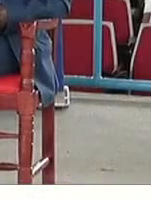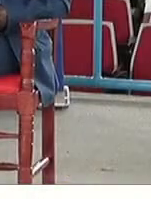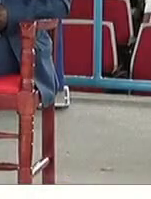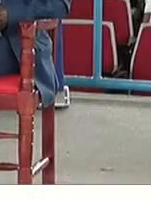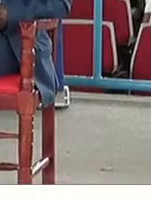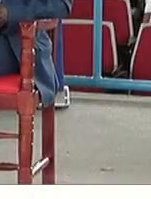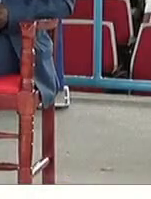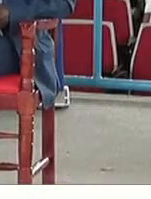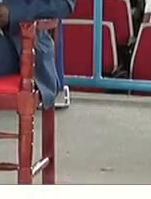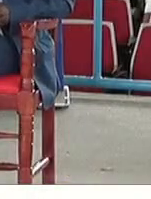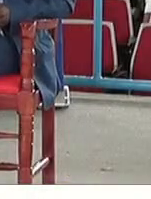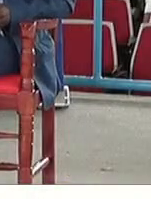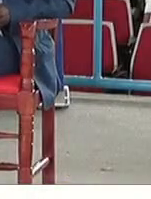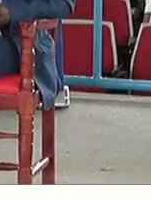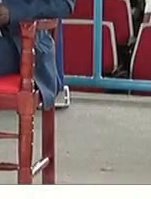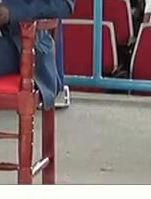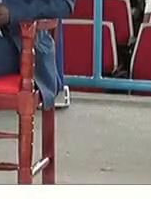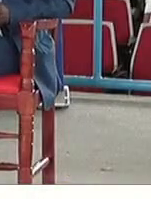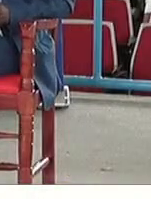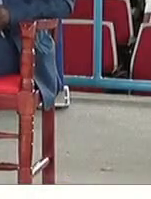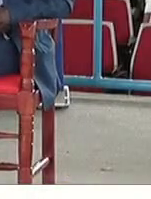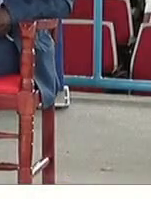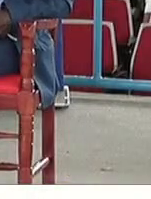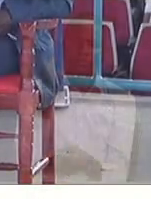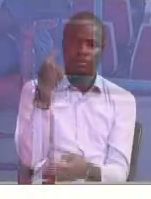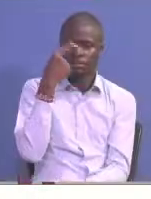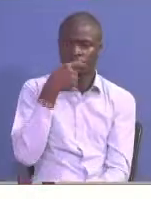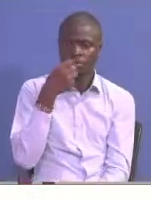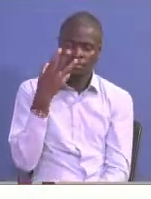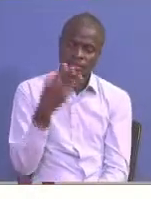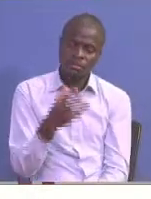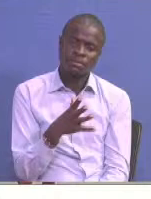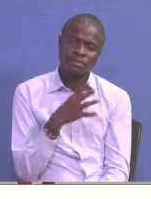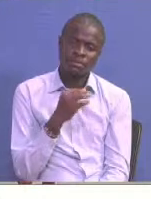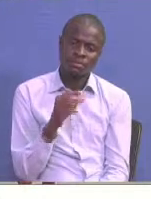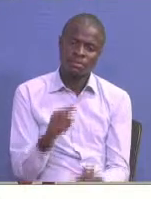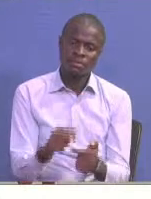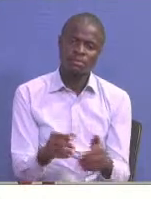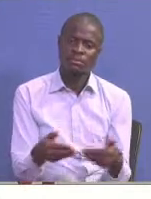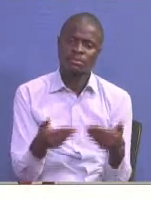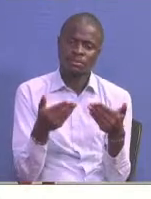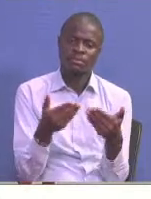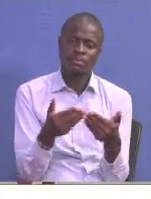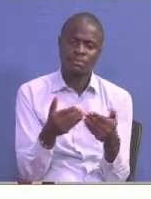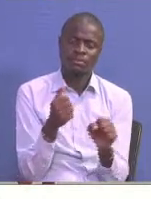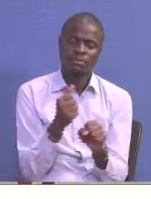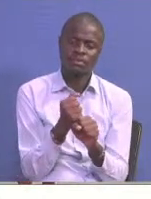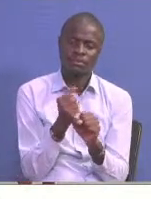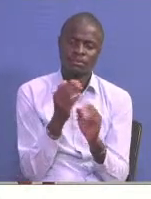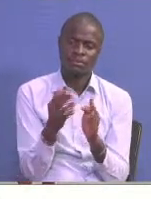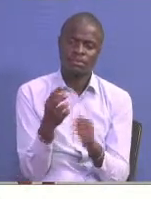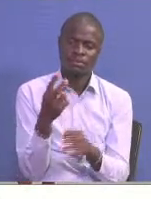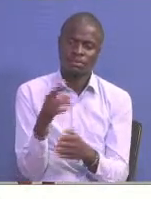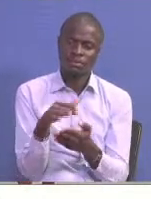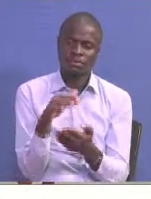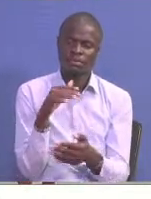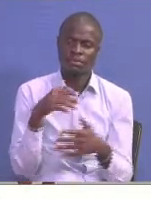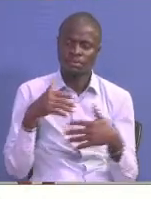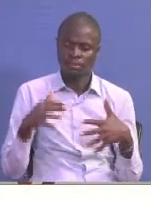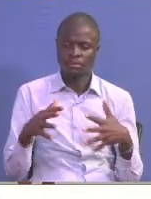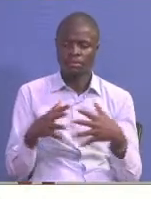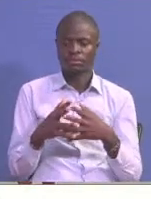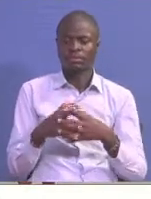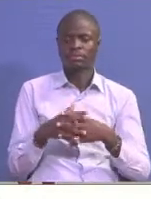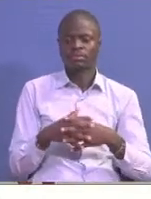Well said. That was wonderful. I want to give staff 2 more people. Okay, there are